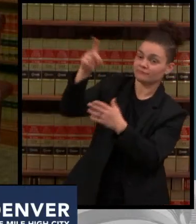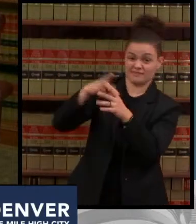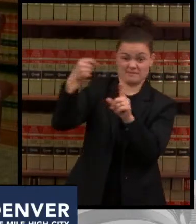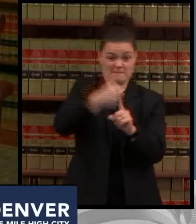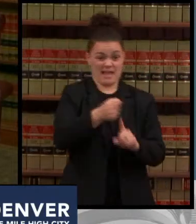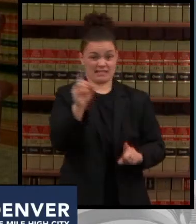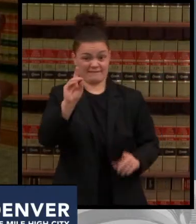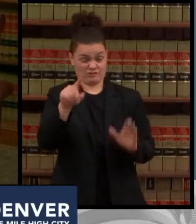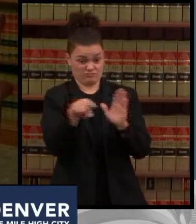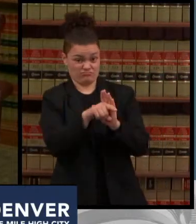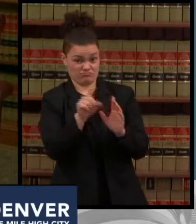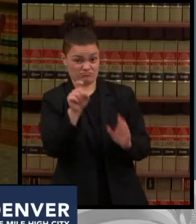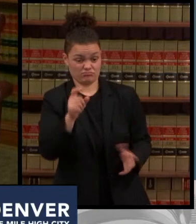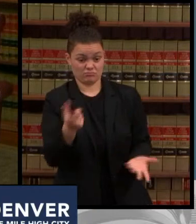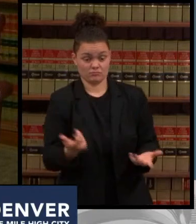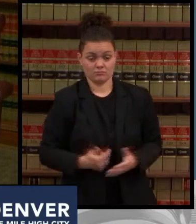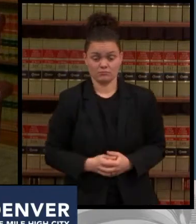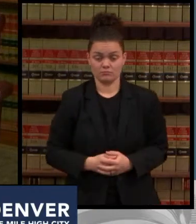of collapse?